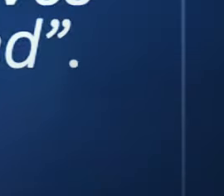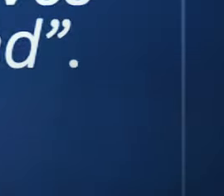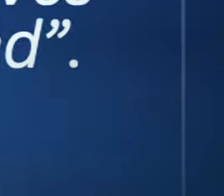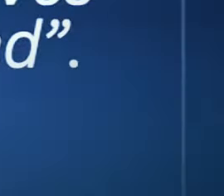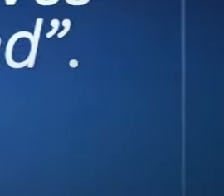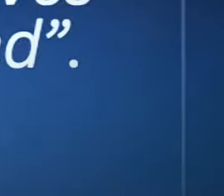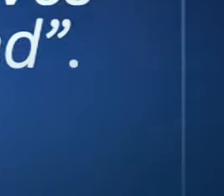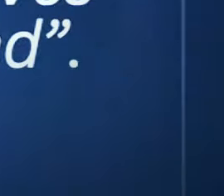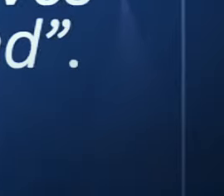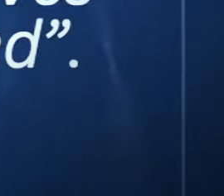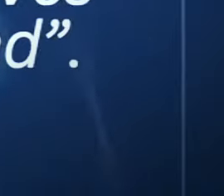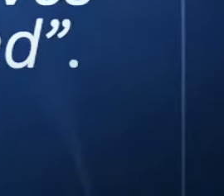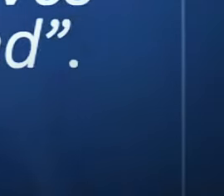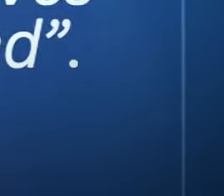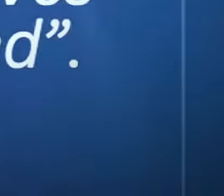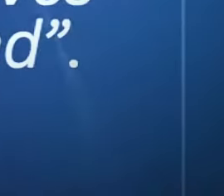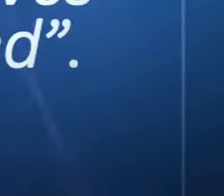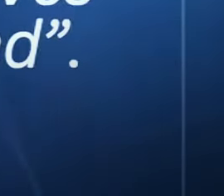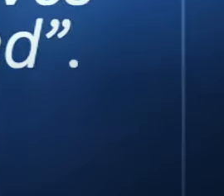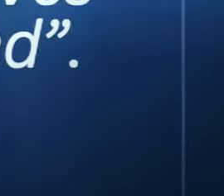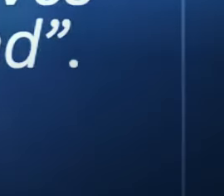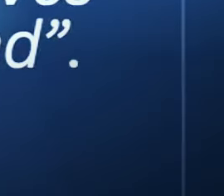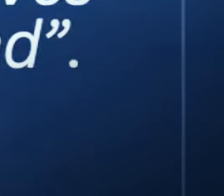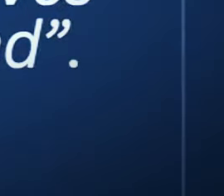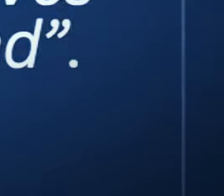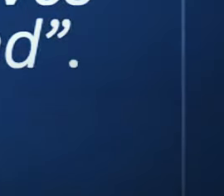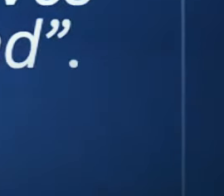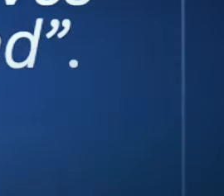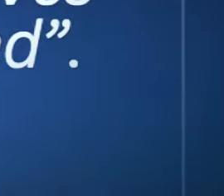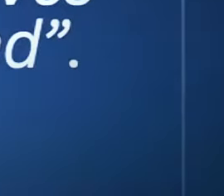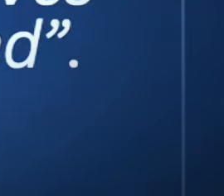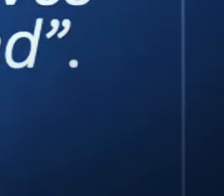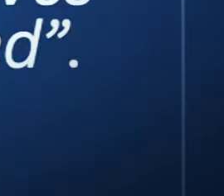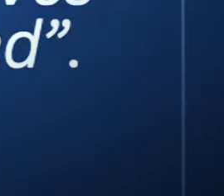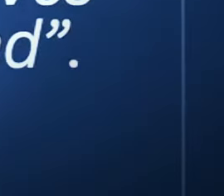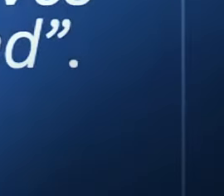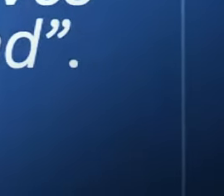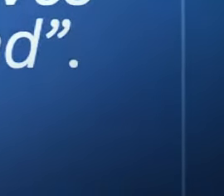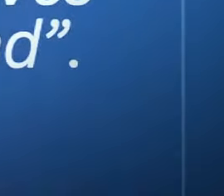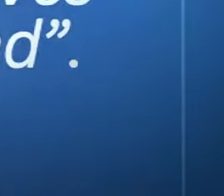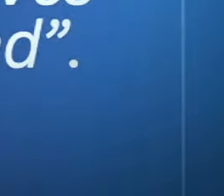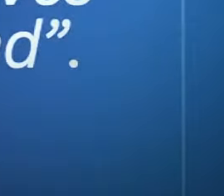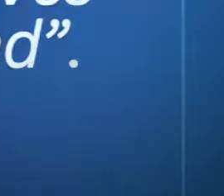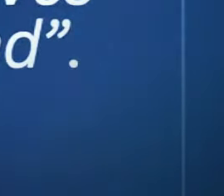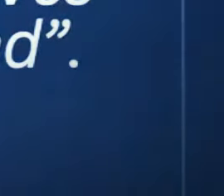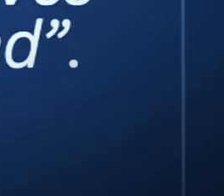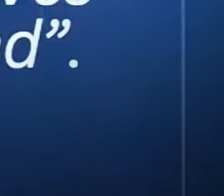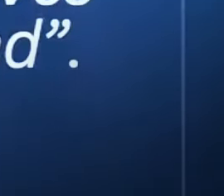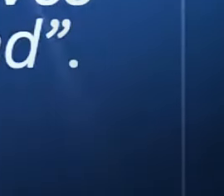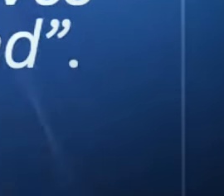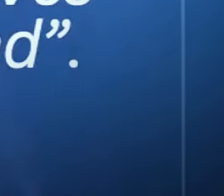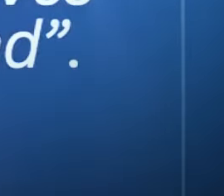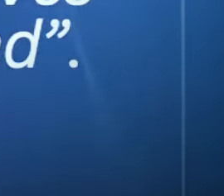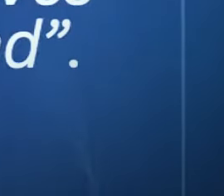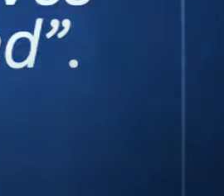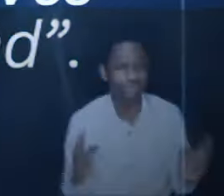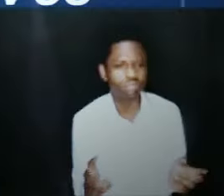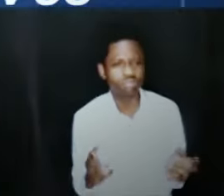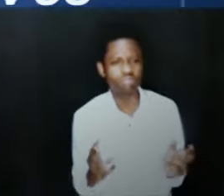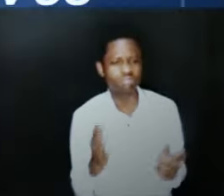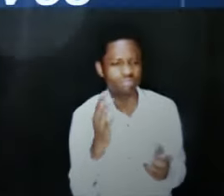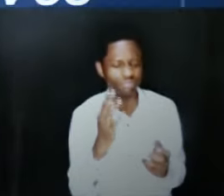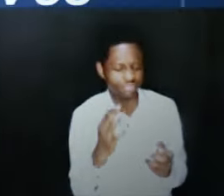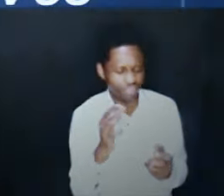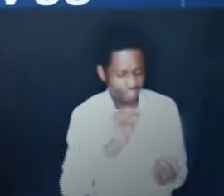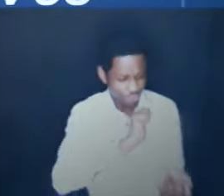there are some people who are saying, "Oh, say I'm repenting small, small." I'm